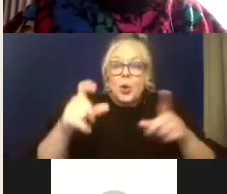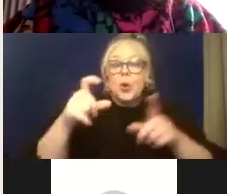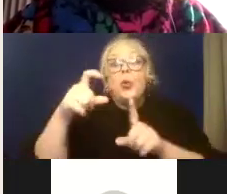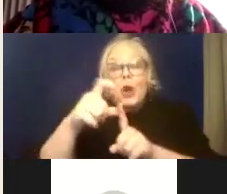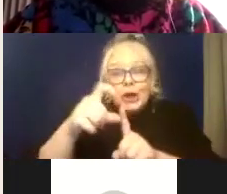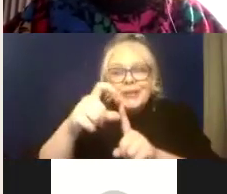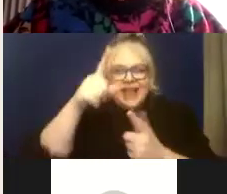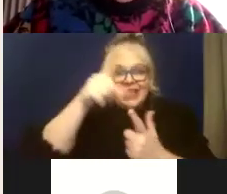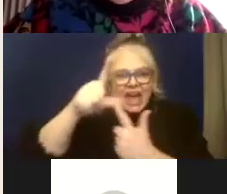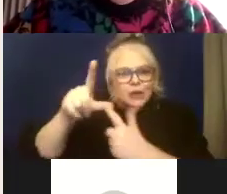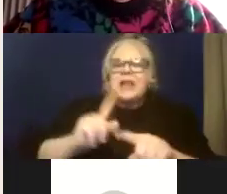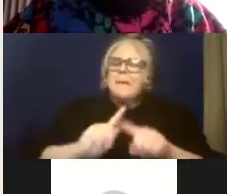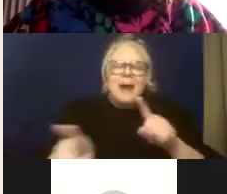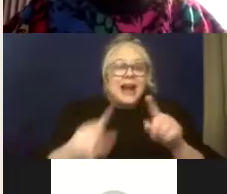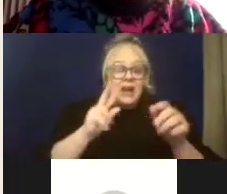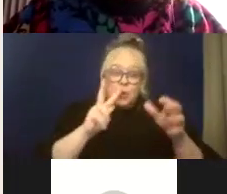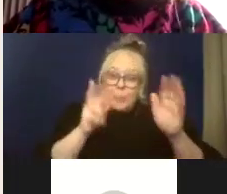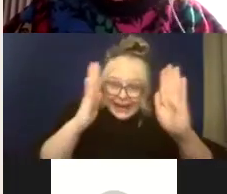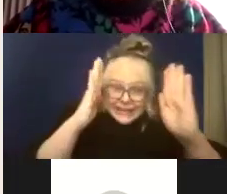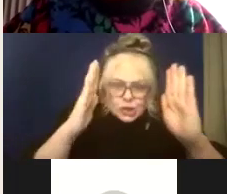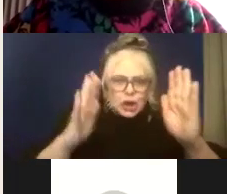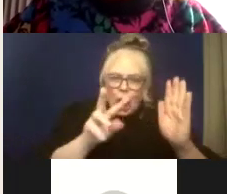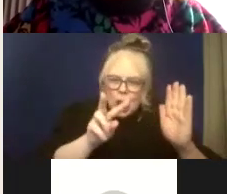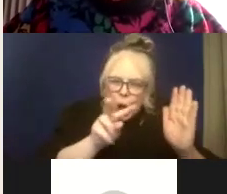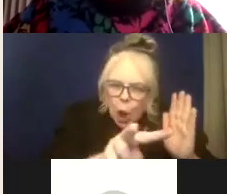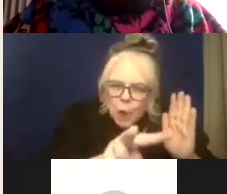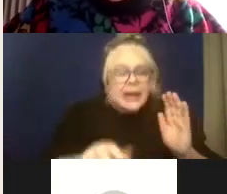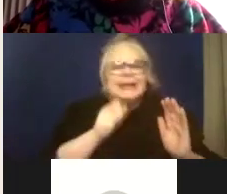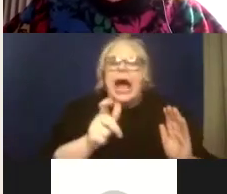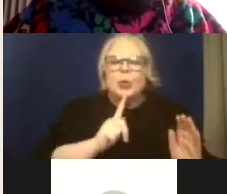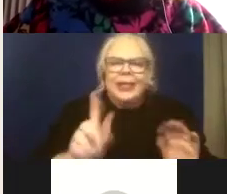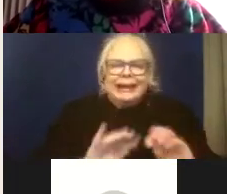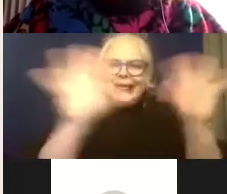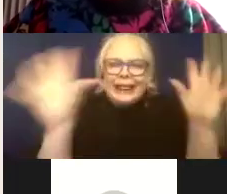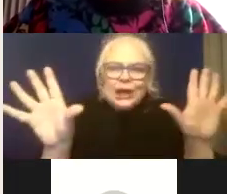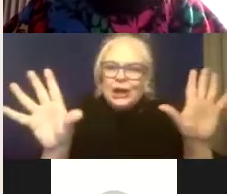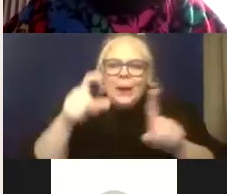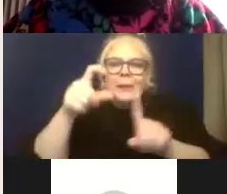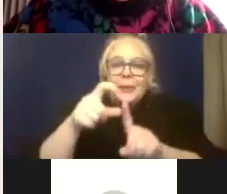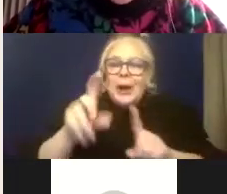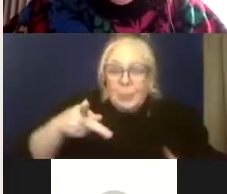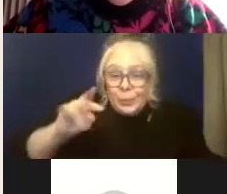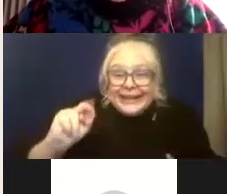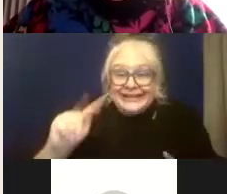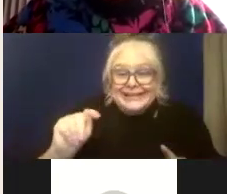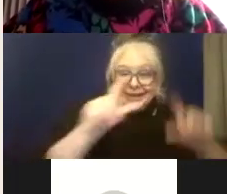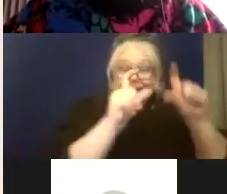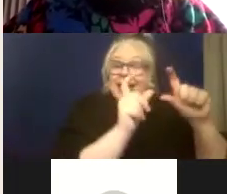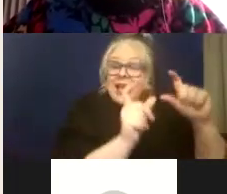have an unusually smooth, symmetrical look that gives that uncanny valley type of look that just isn't quite